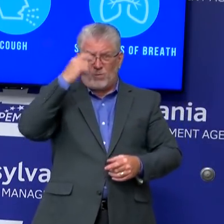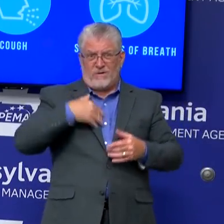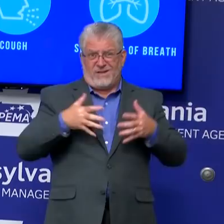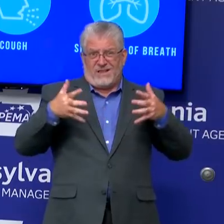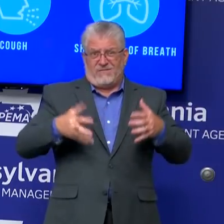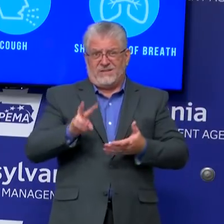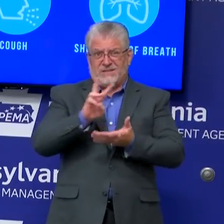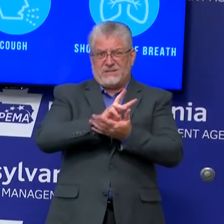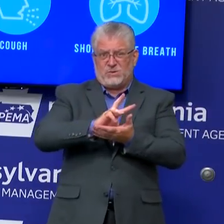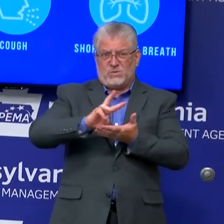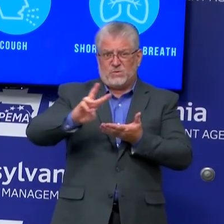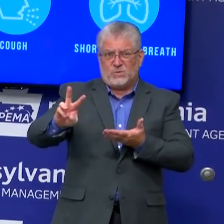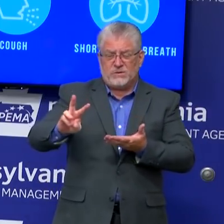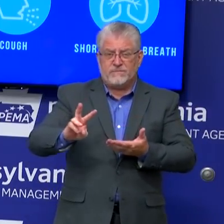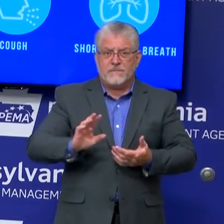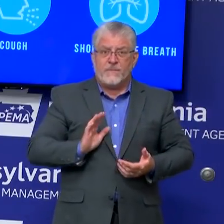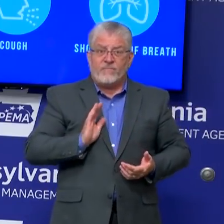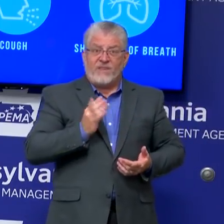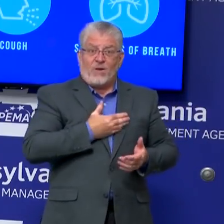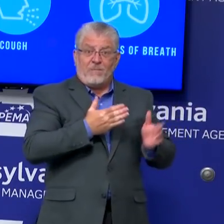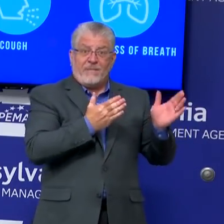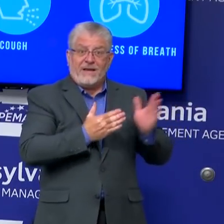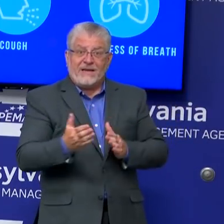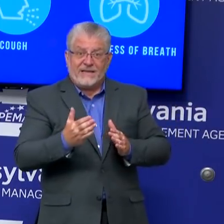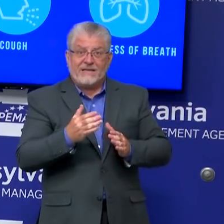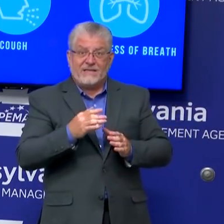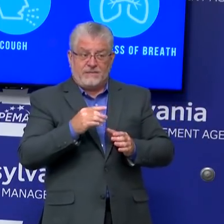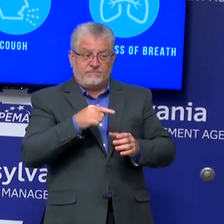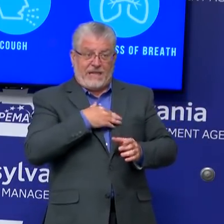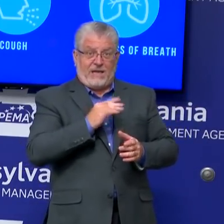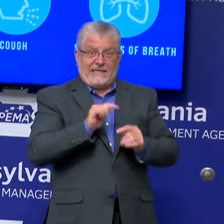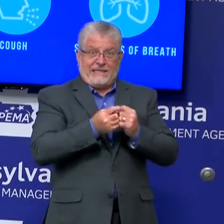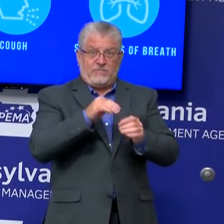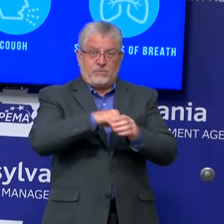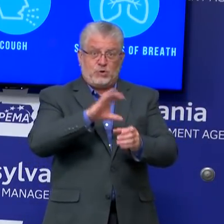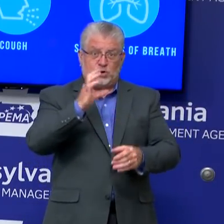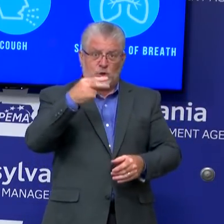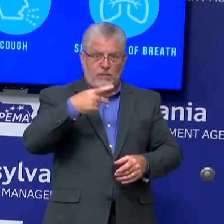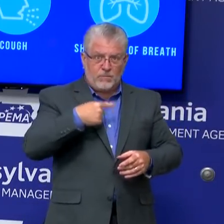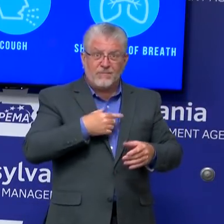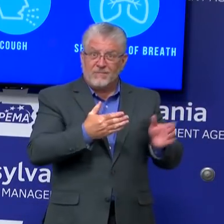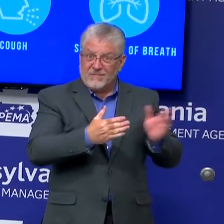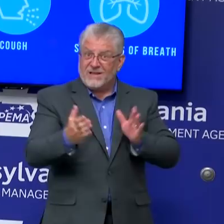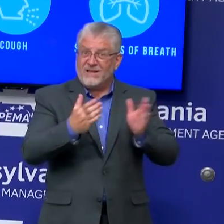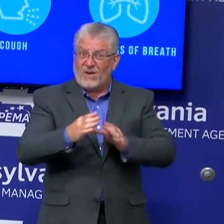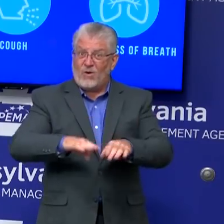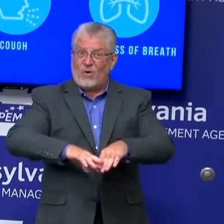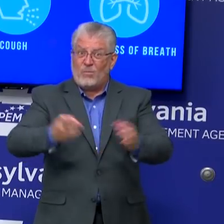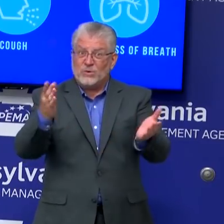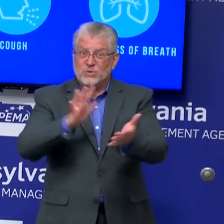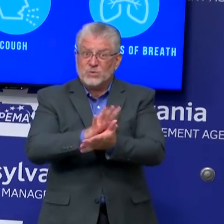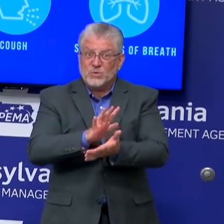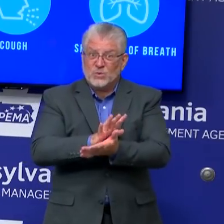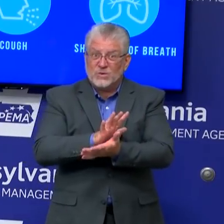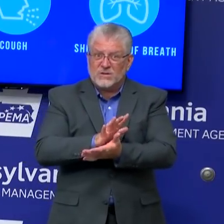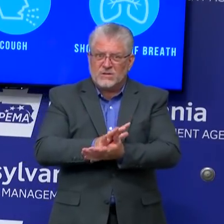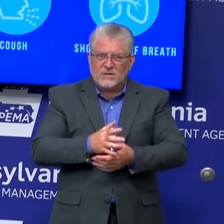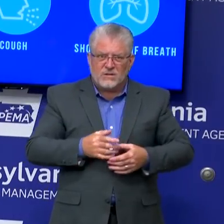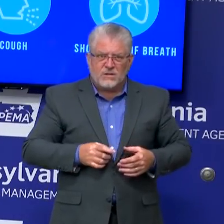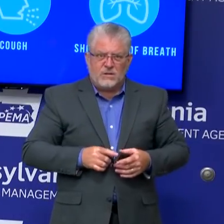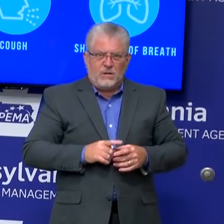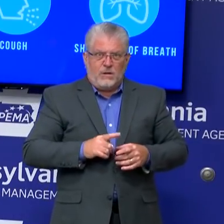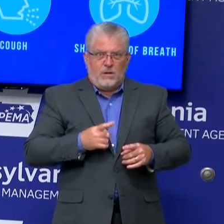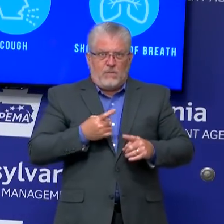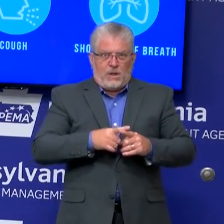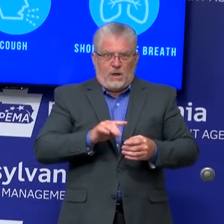reopening plans, of which our teams at CHOP have been very much involved, are entirely dependent on us keeping disease transmission down